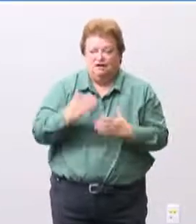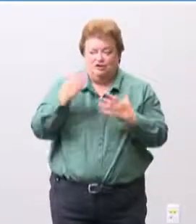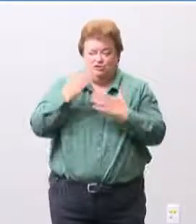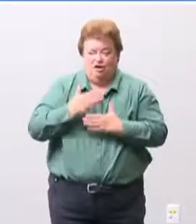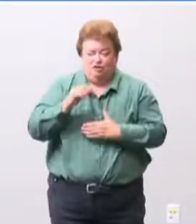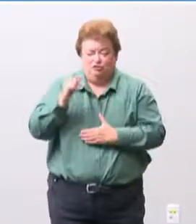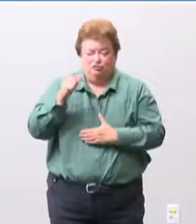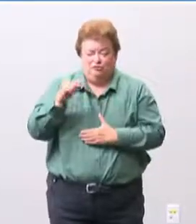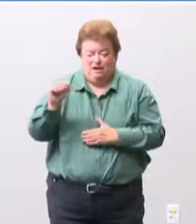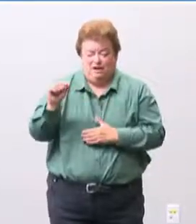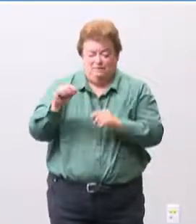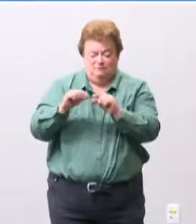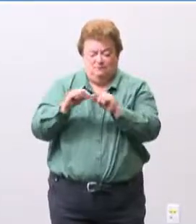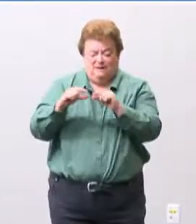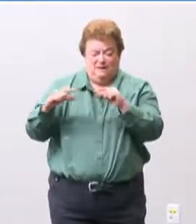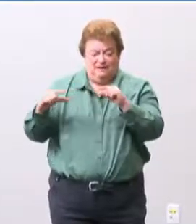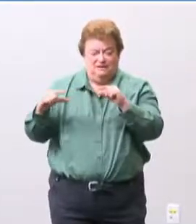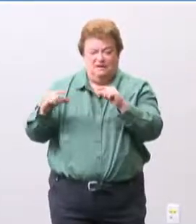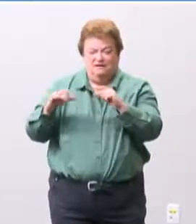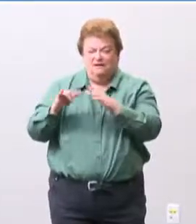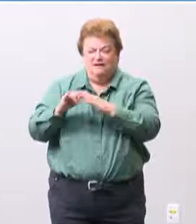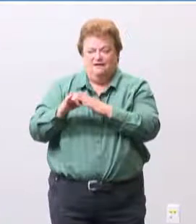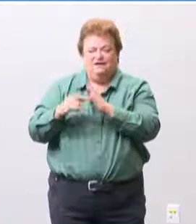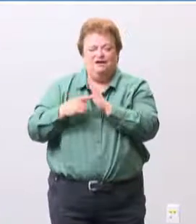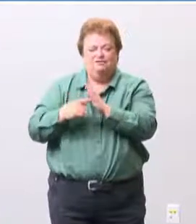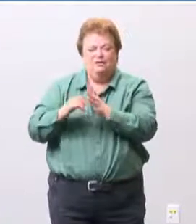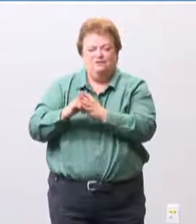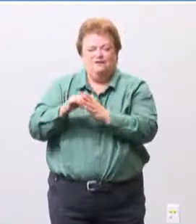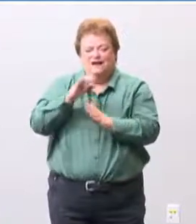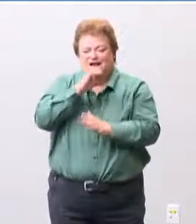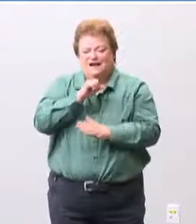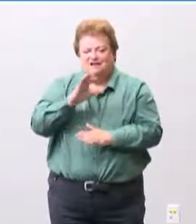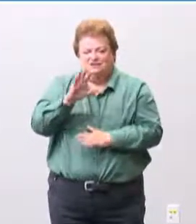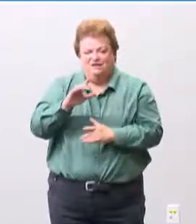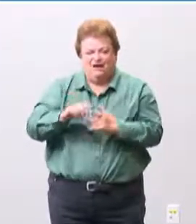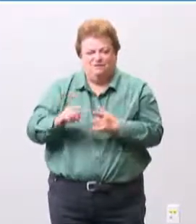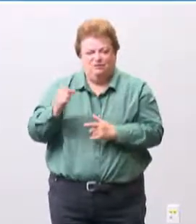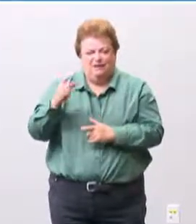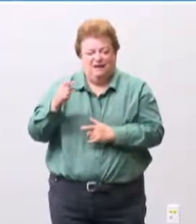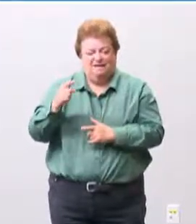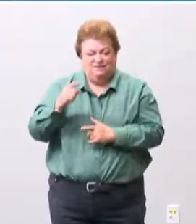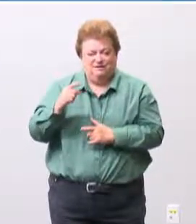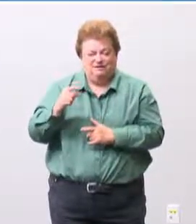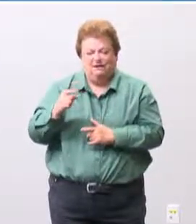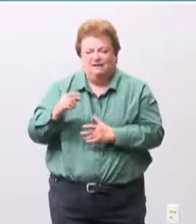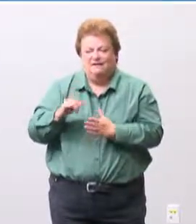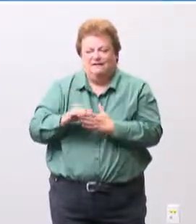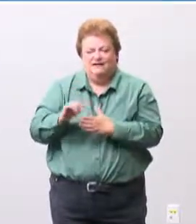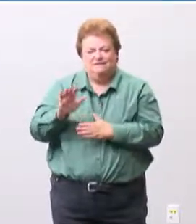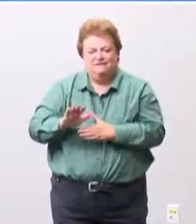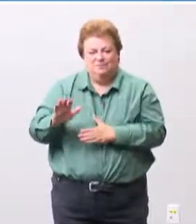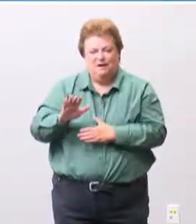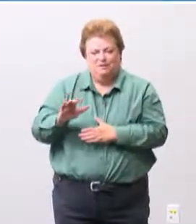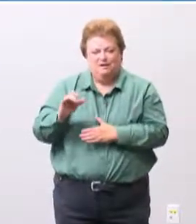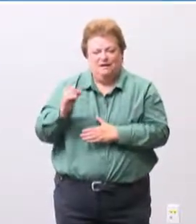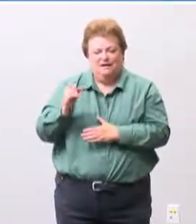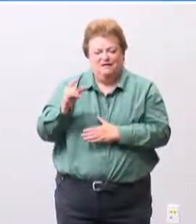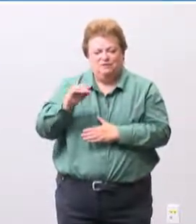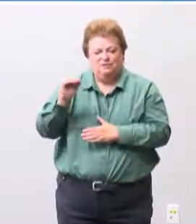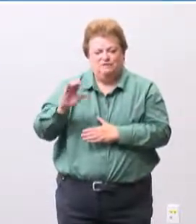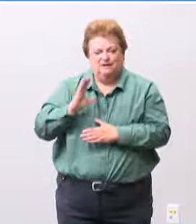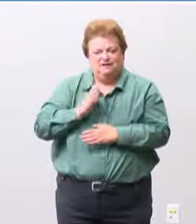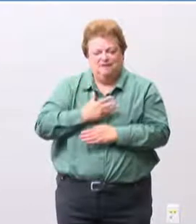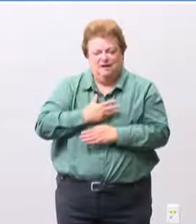this chart represents the 5 to 11 age group, which is an estimated 9% of our population,